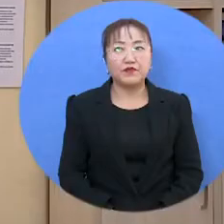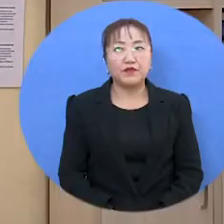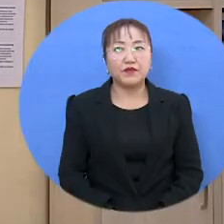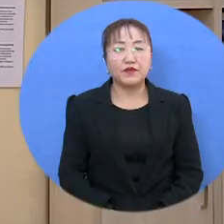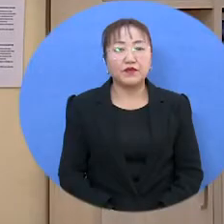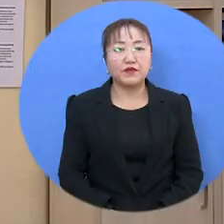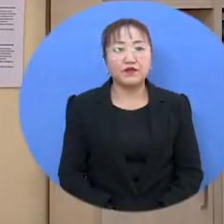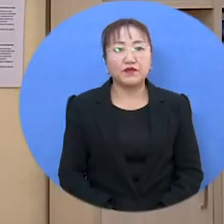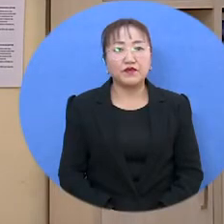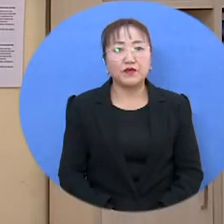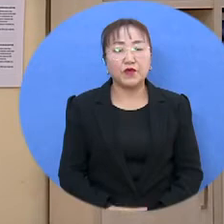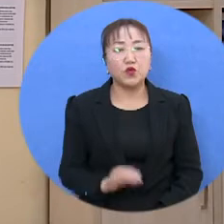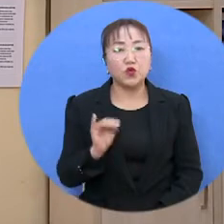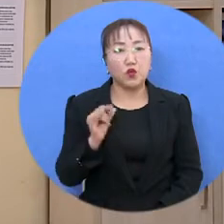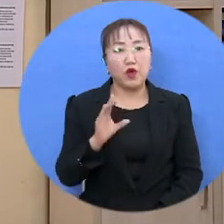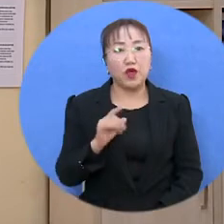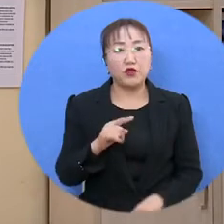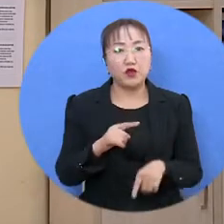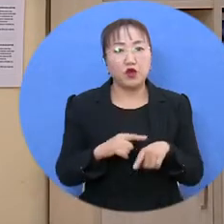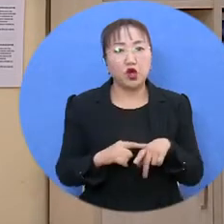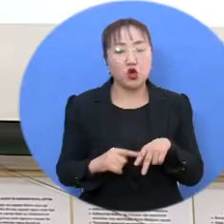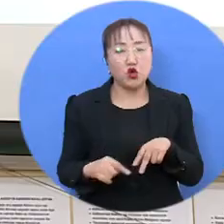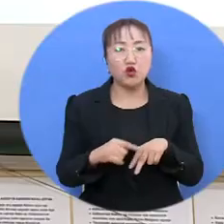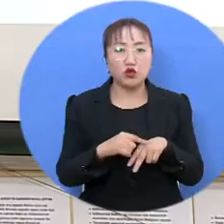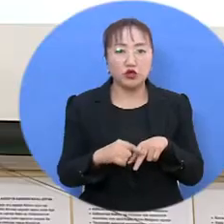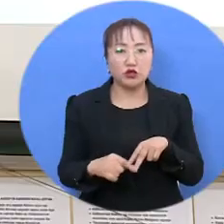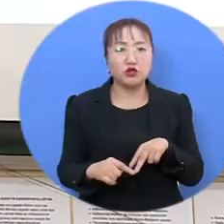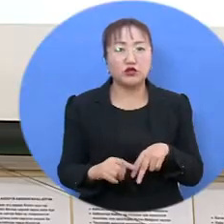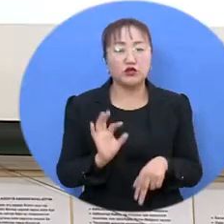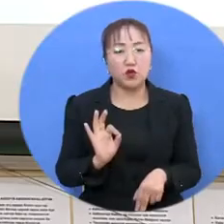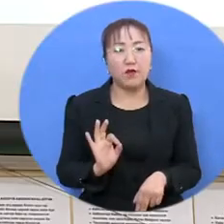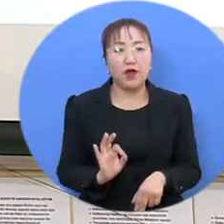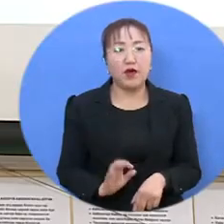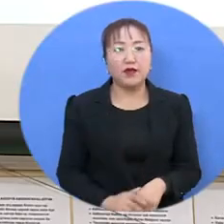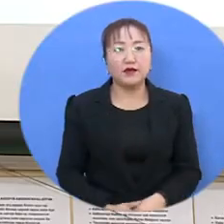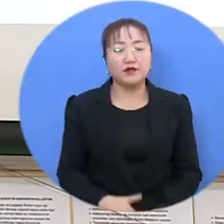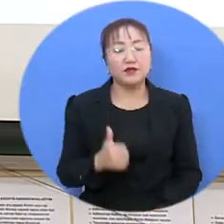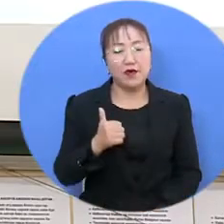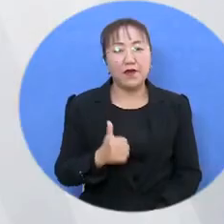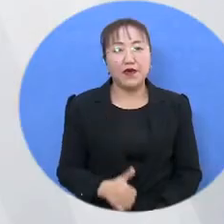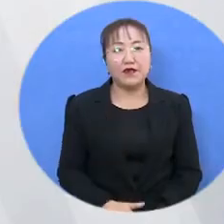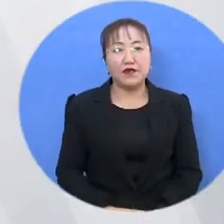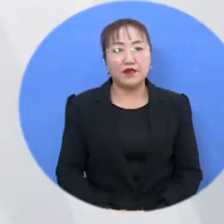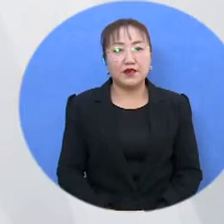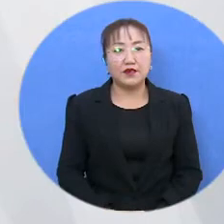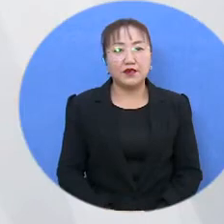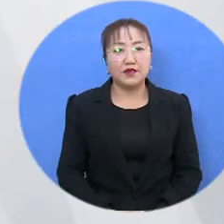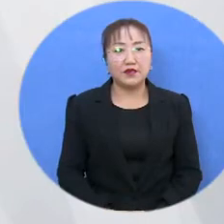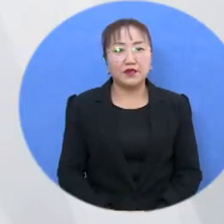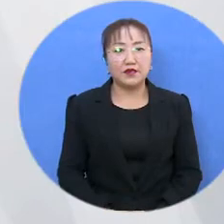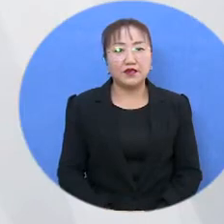it? It's a leg. If you say leg, you're right. You are the best. Now,